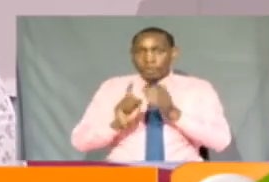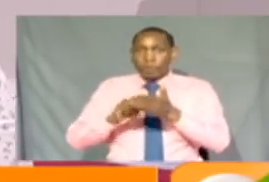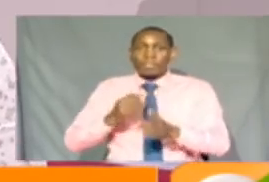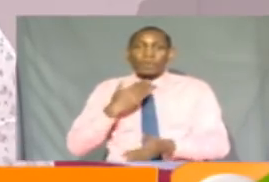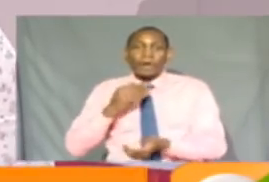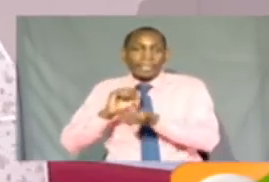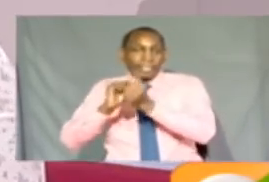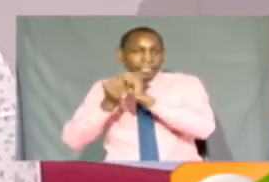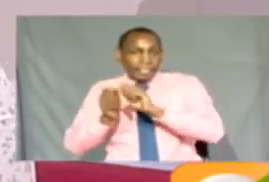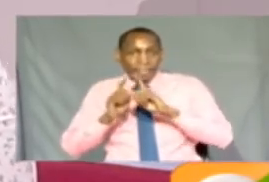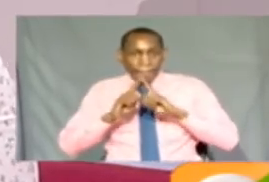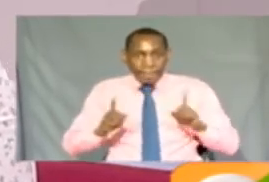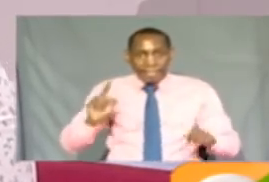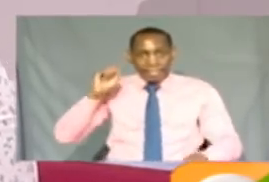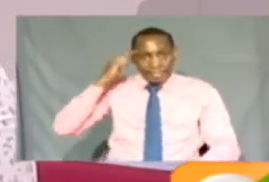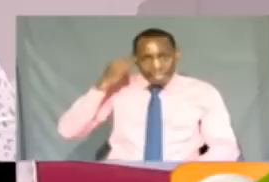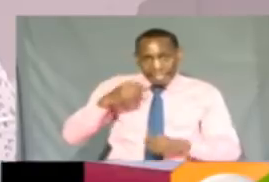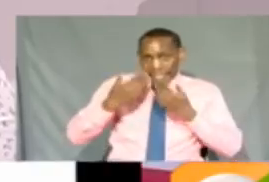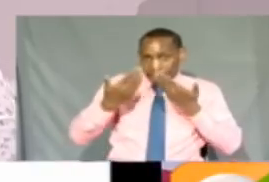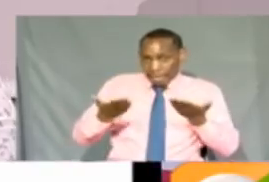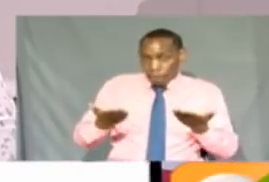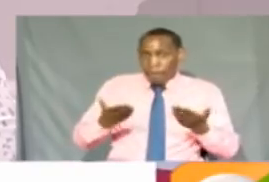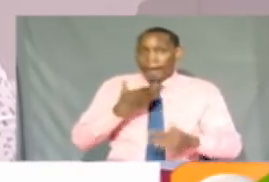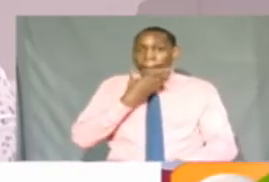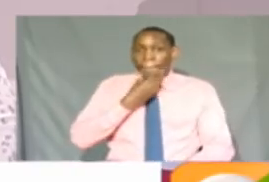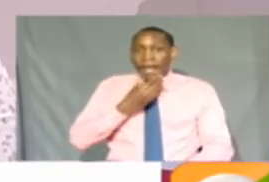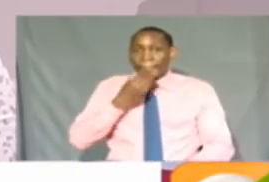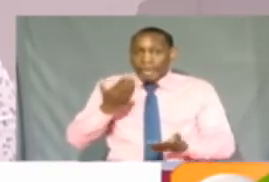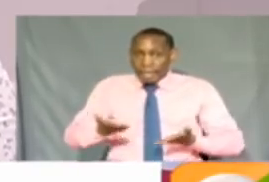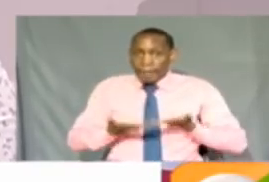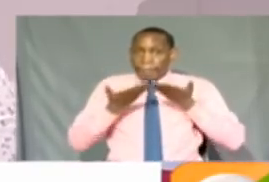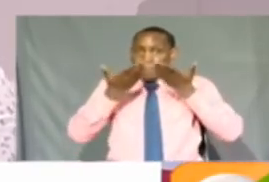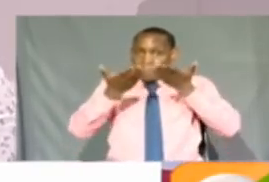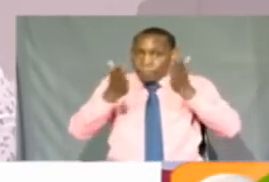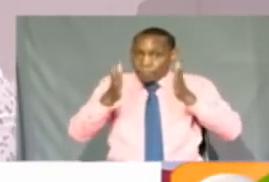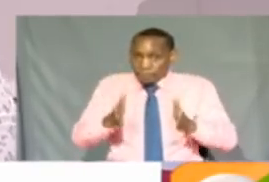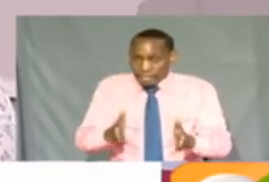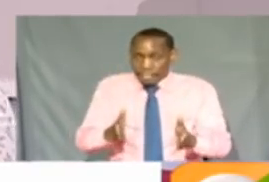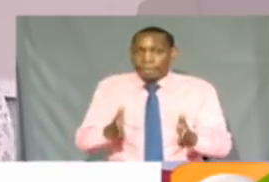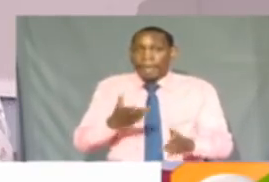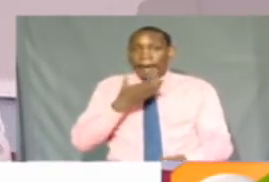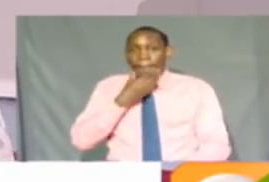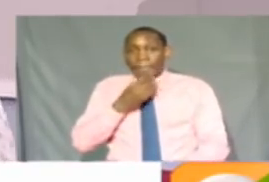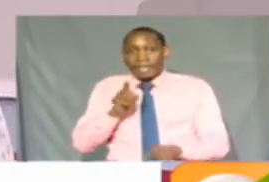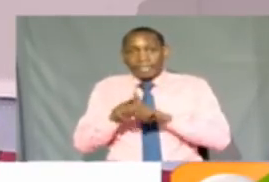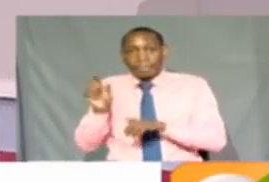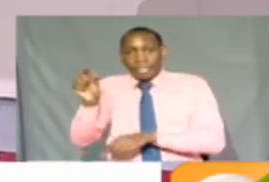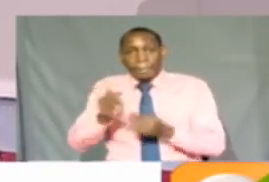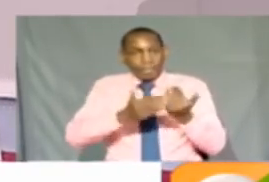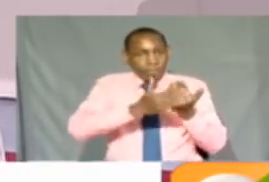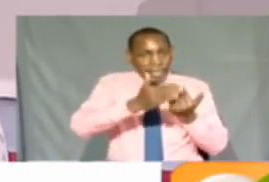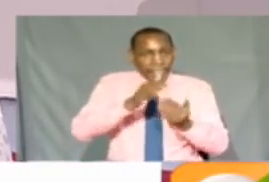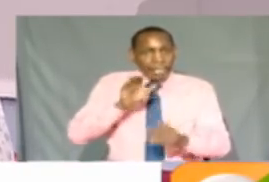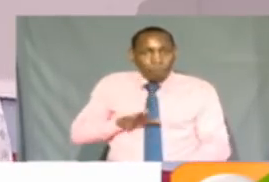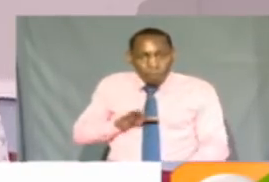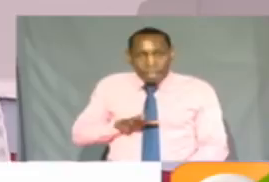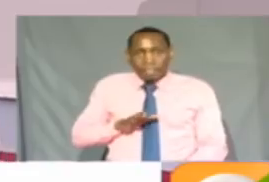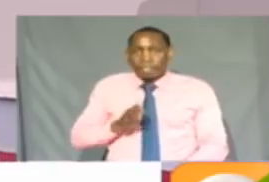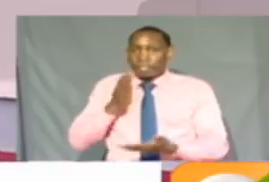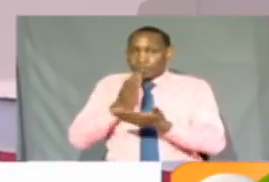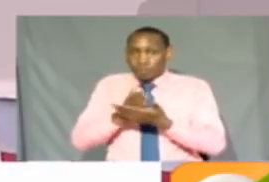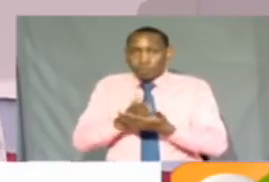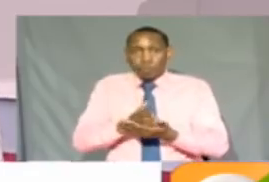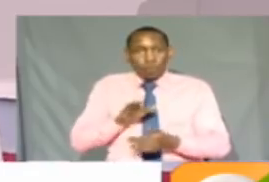change, not everything. But our thinking still comes back to a man is a provider. Mm. A man is the person who's supposed to take care of the woman. No matter how